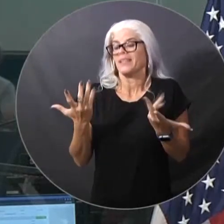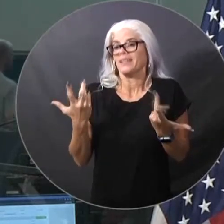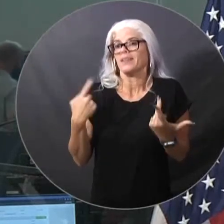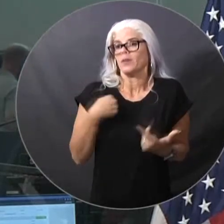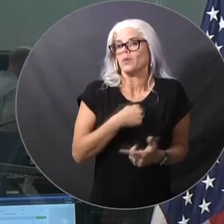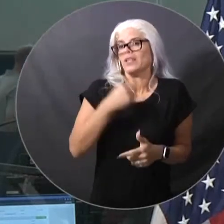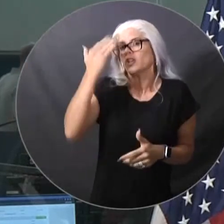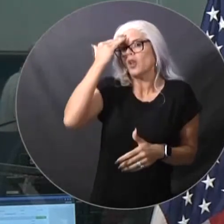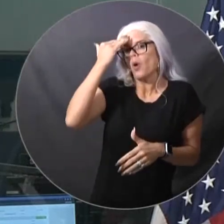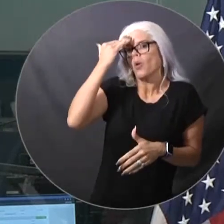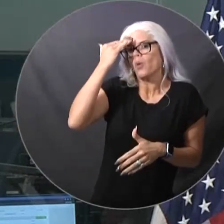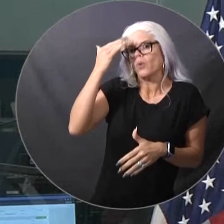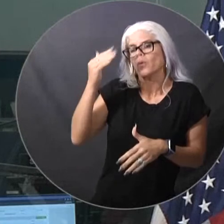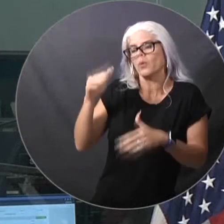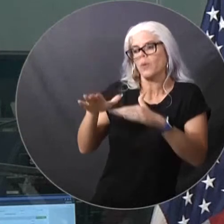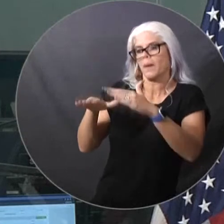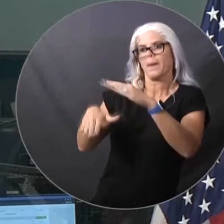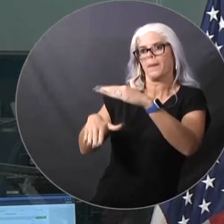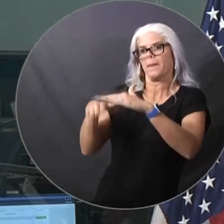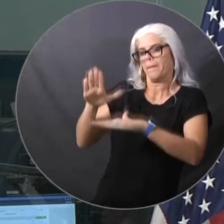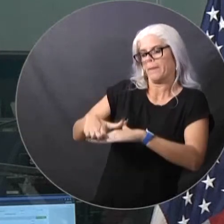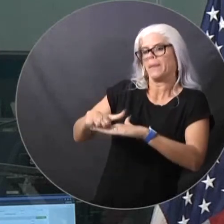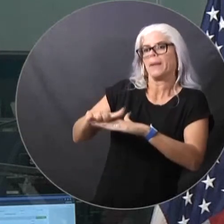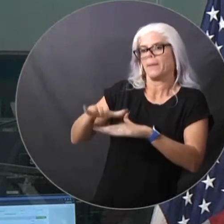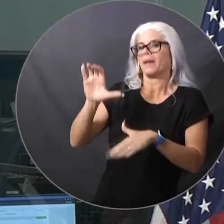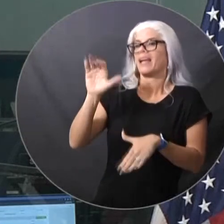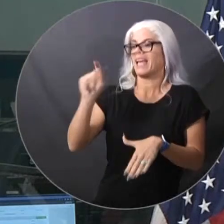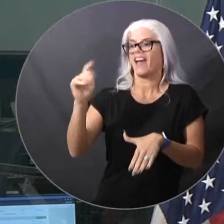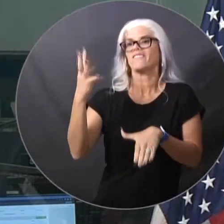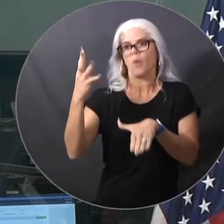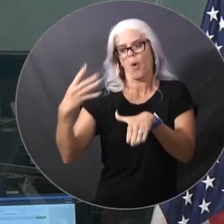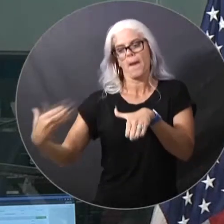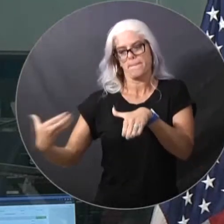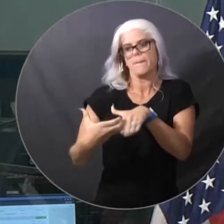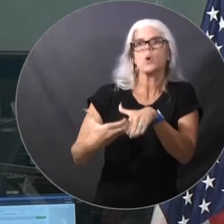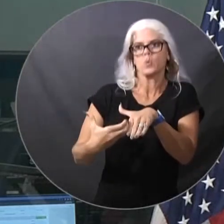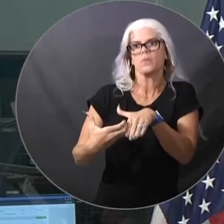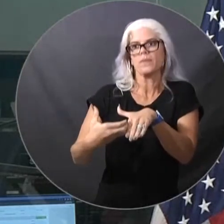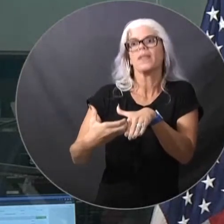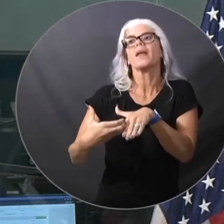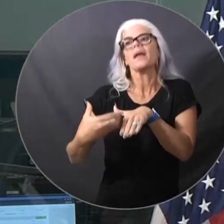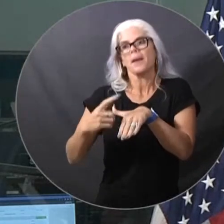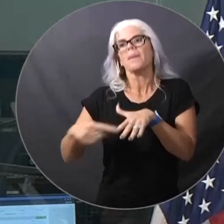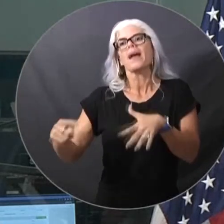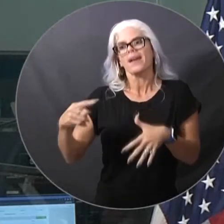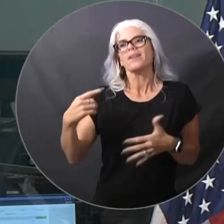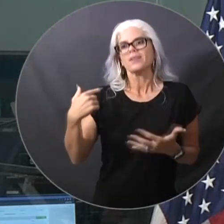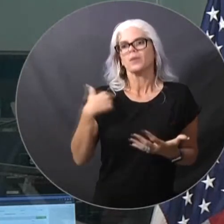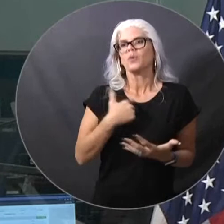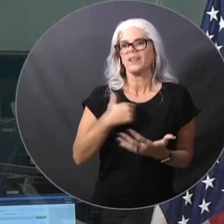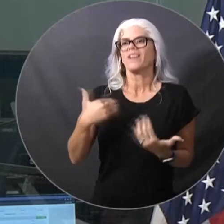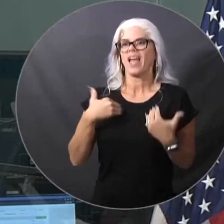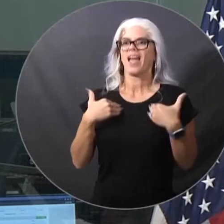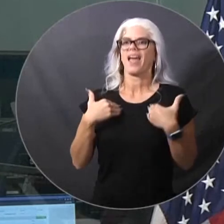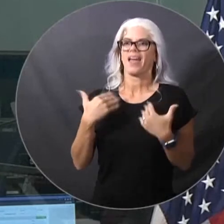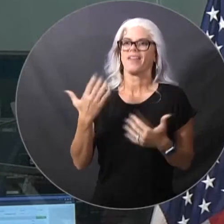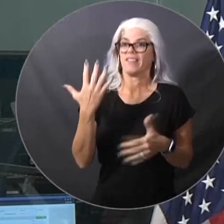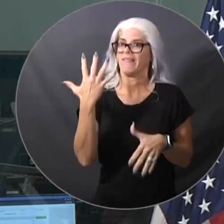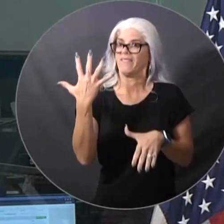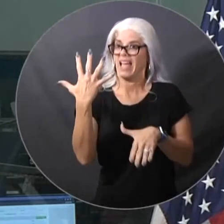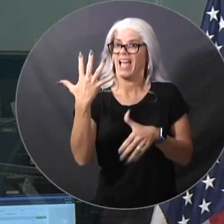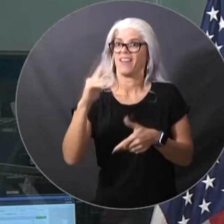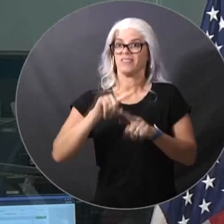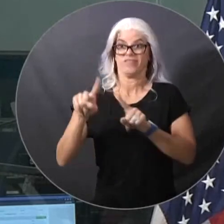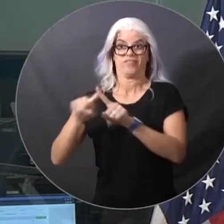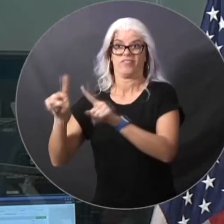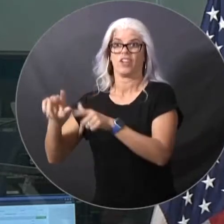Category 4 that's going to rank as one of the top 5 hurricanes to ever hit the Florida Peninsula. So that damage is